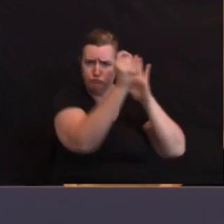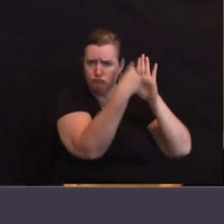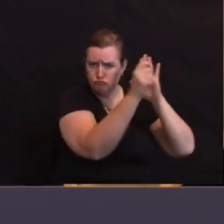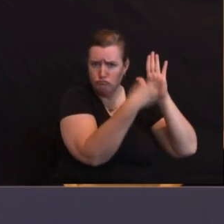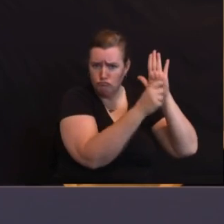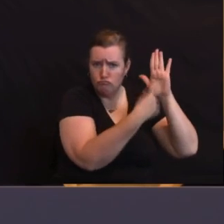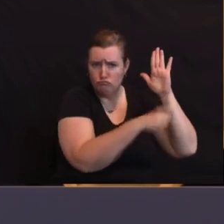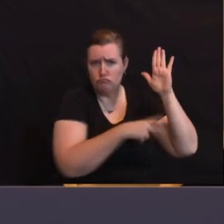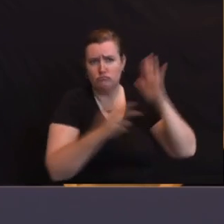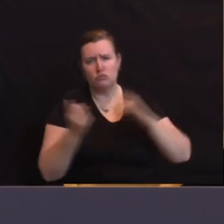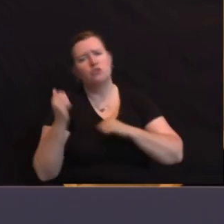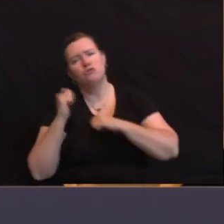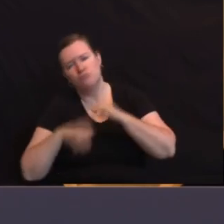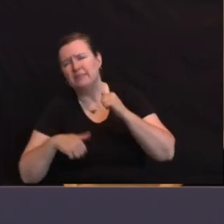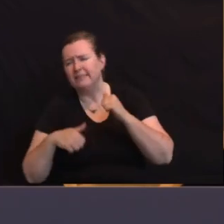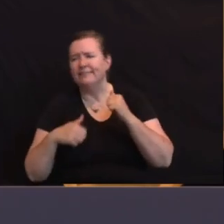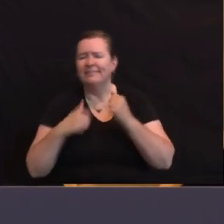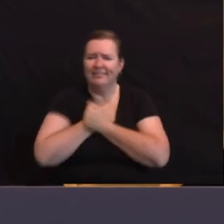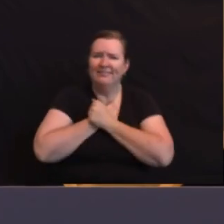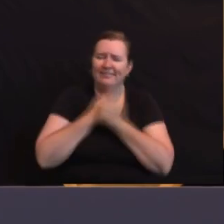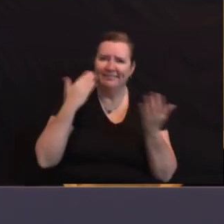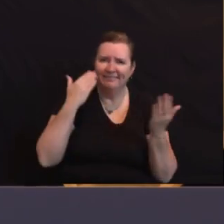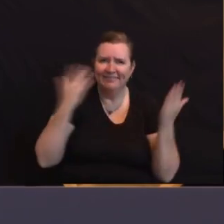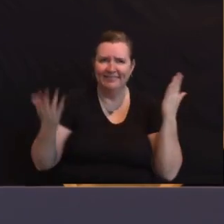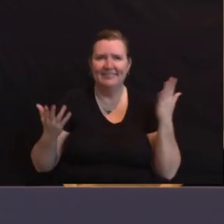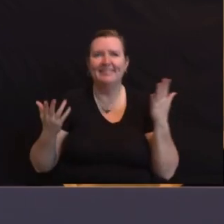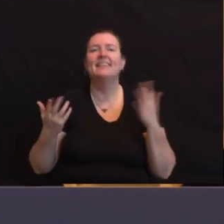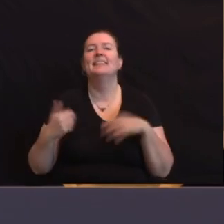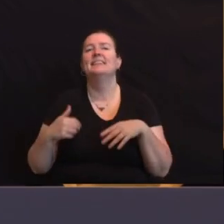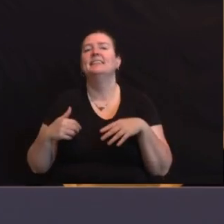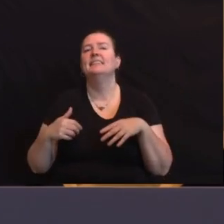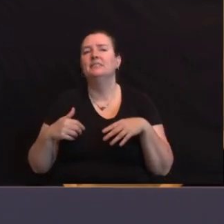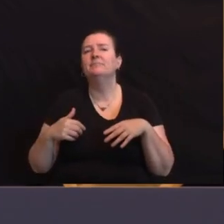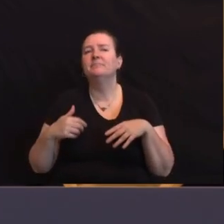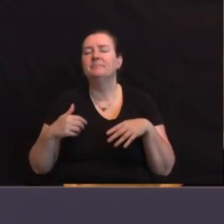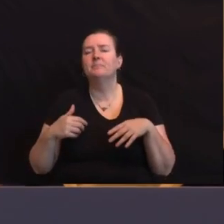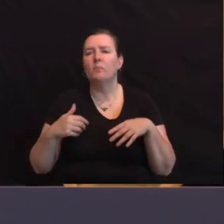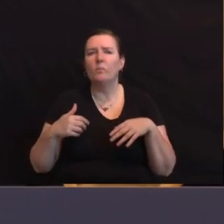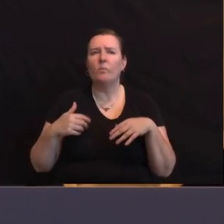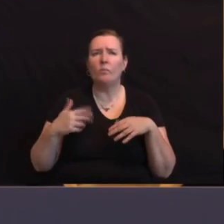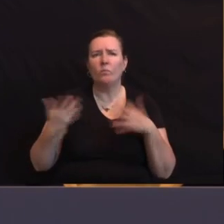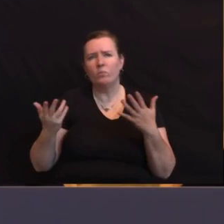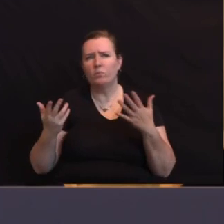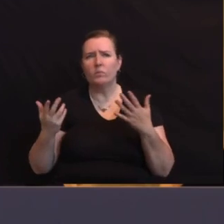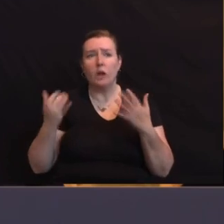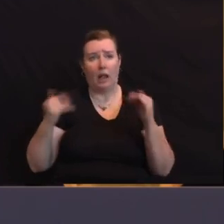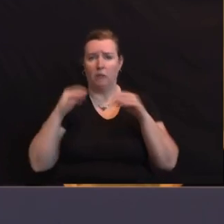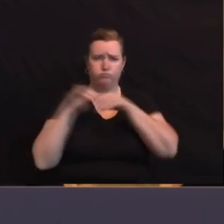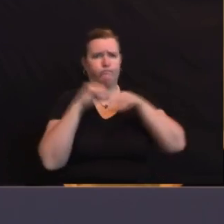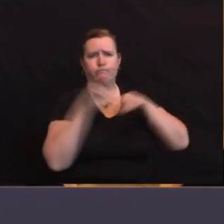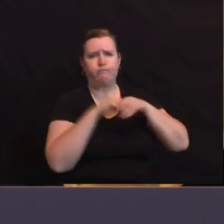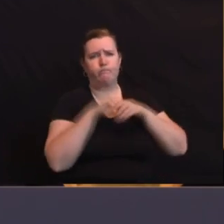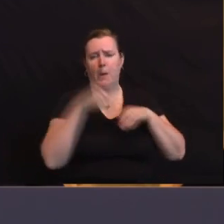signed, some more that we're actually working with. Building stockpiles of PPE and requiring